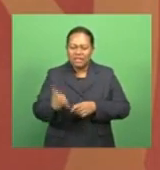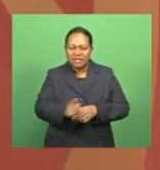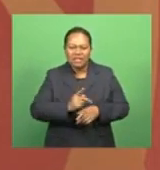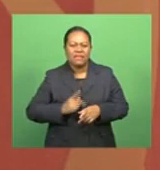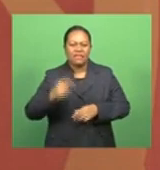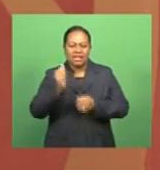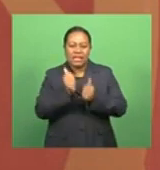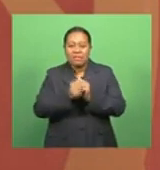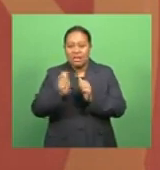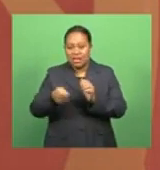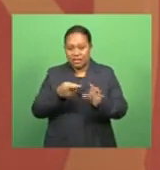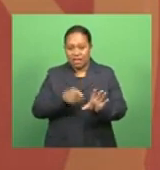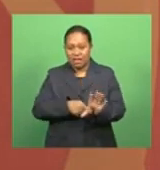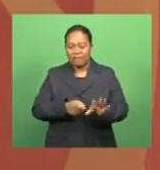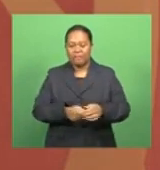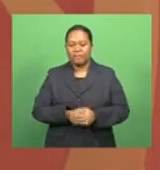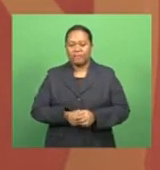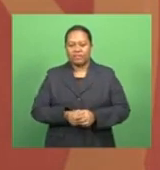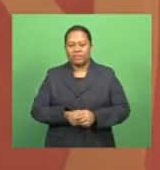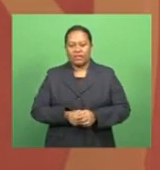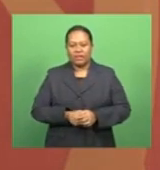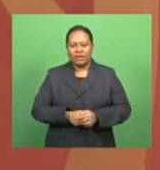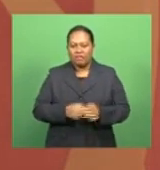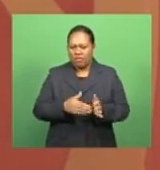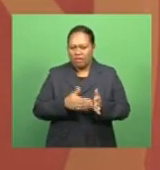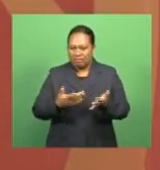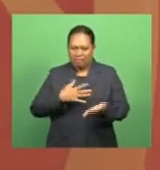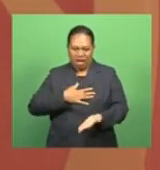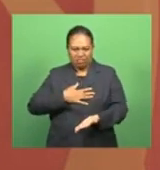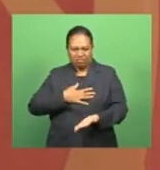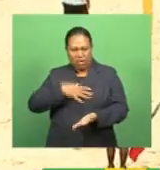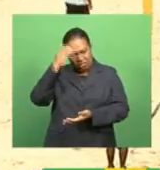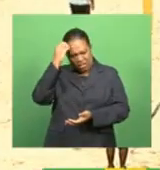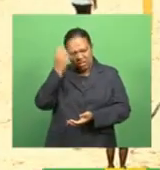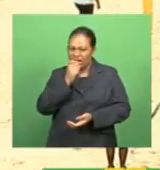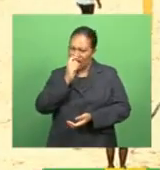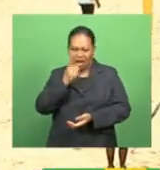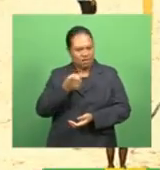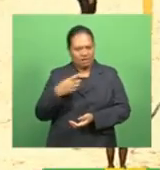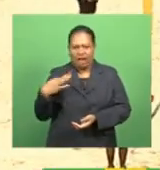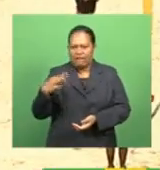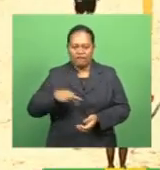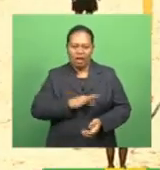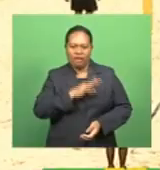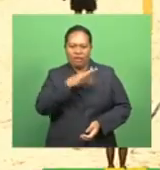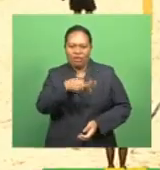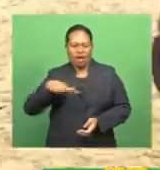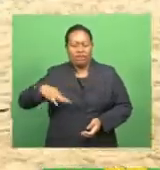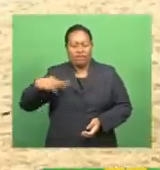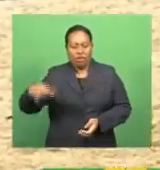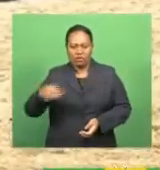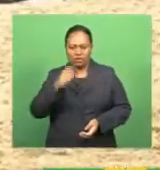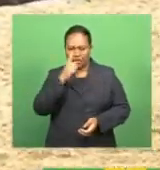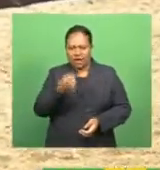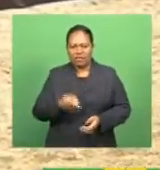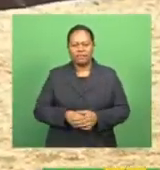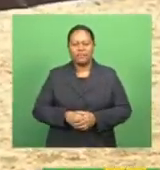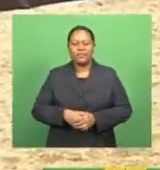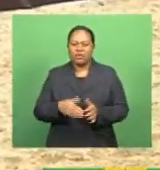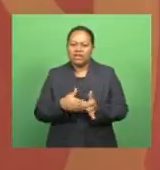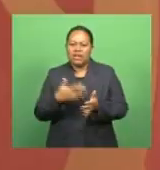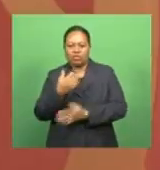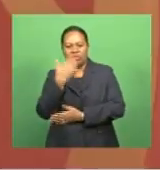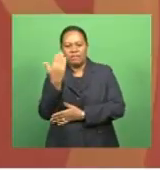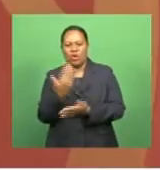year? From our point of view, I don't think we can afford it. Maisie says it is time to be more realistic with